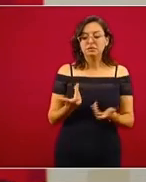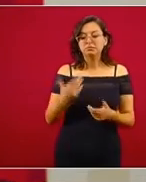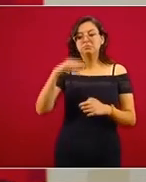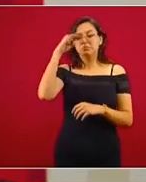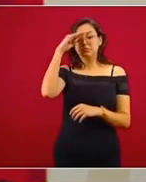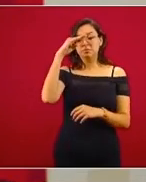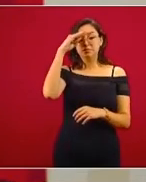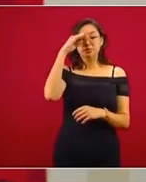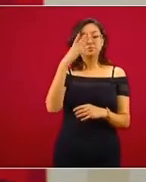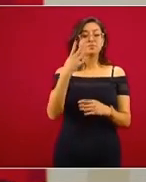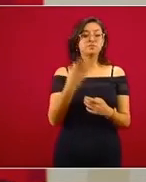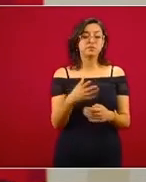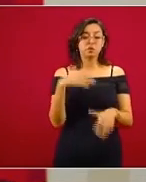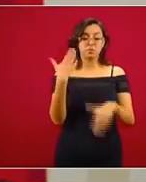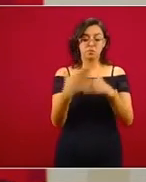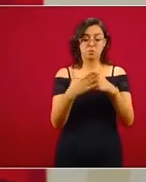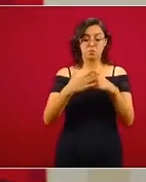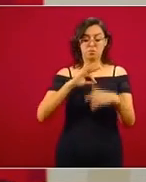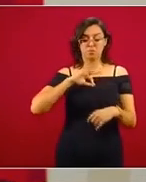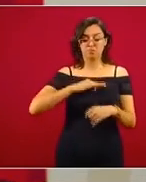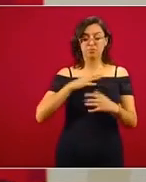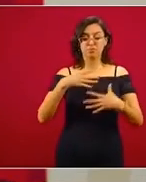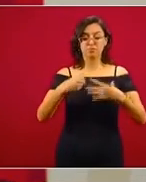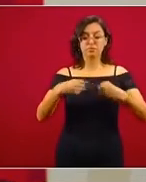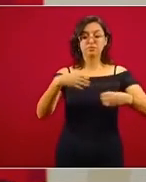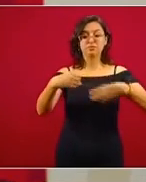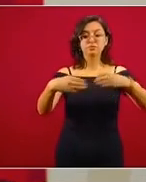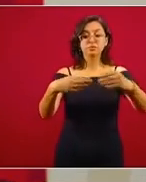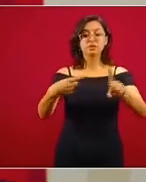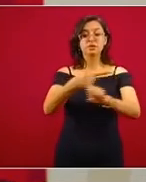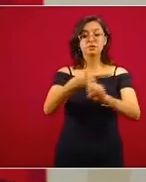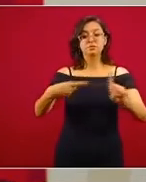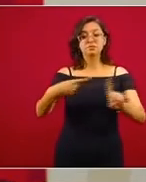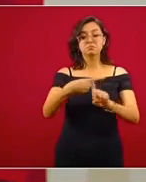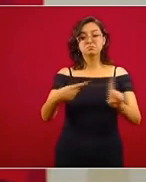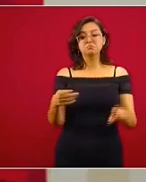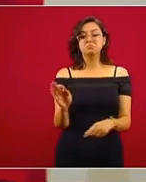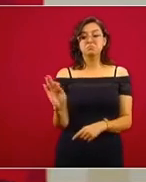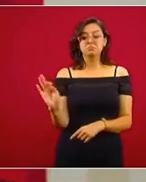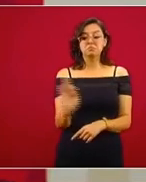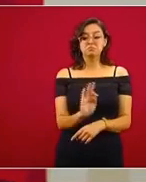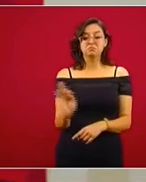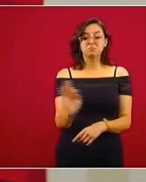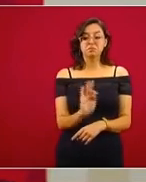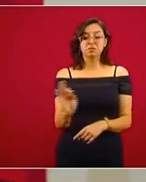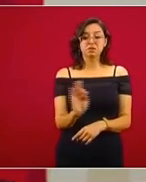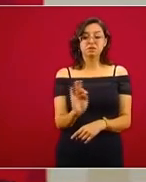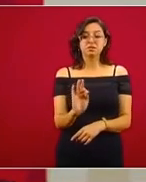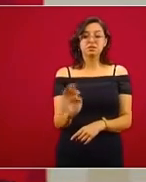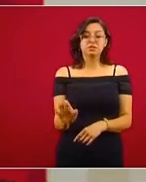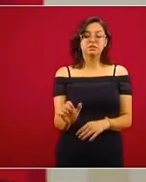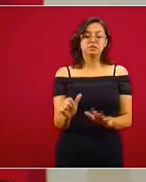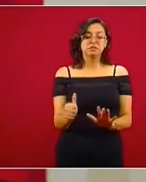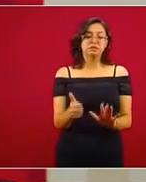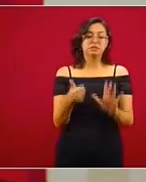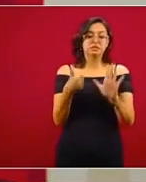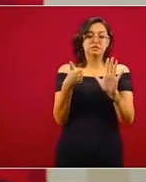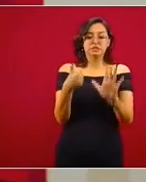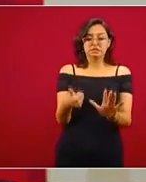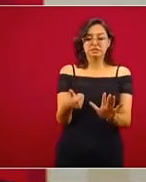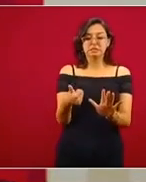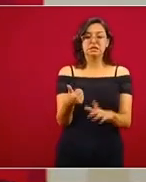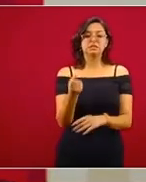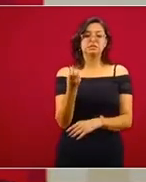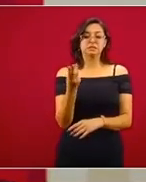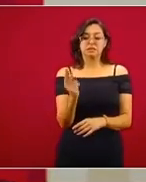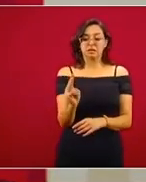punto middle medio of the de la epidemia, pandemic, que we se ha have estimado estimated que that podría could ocurrir occur, el 6, could occur la on May ocurrencia de 6th, casos el 6